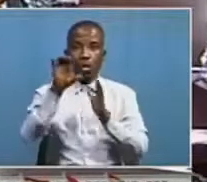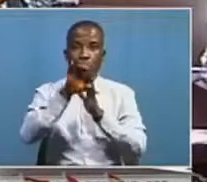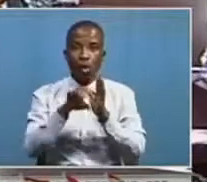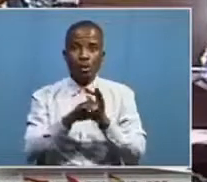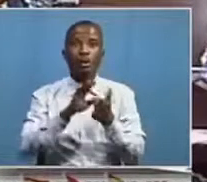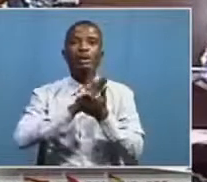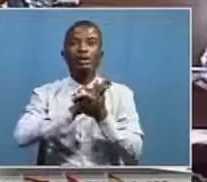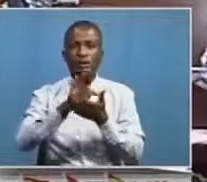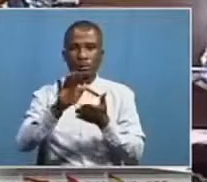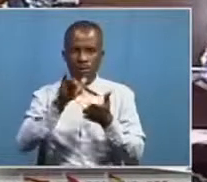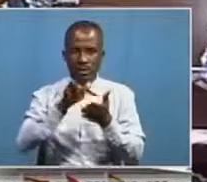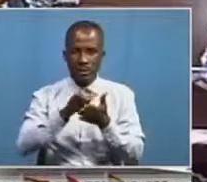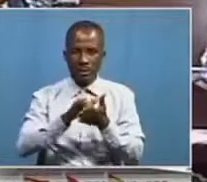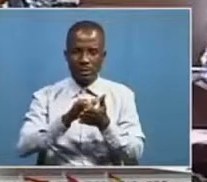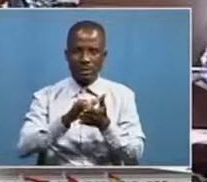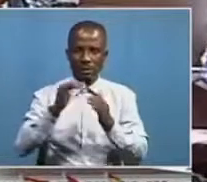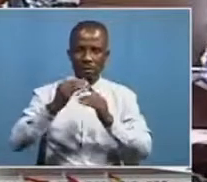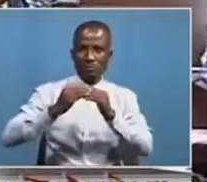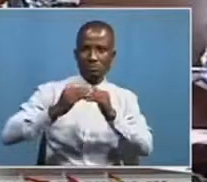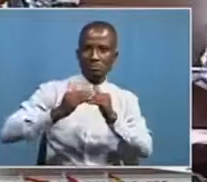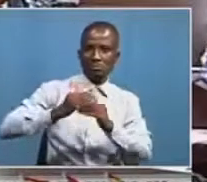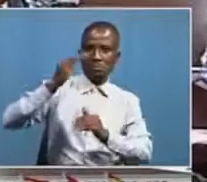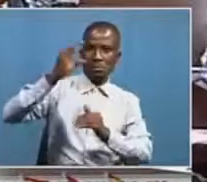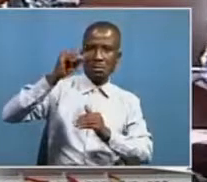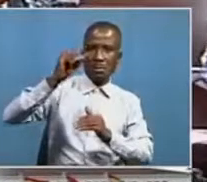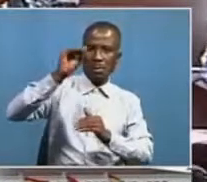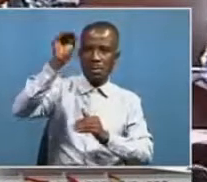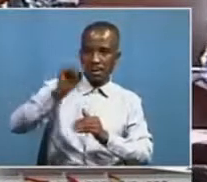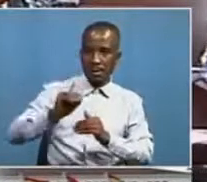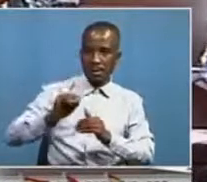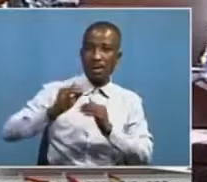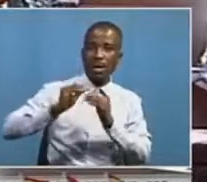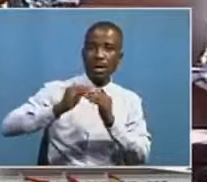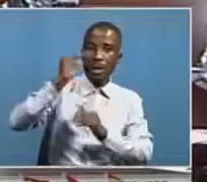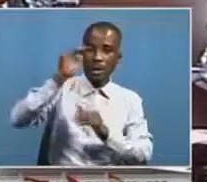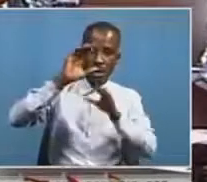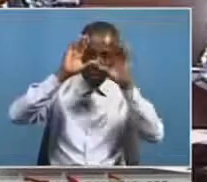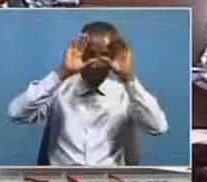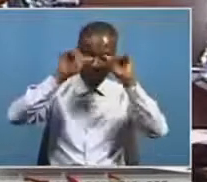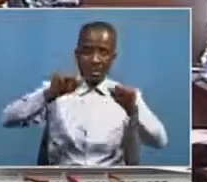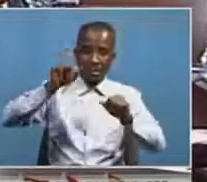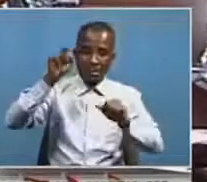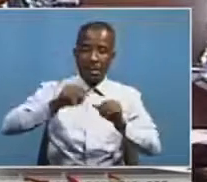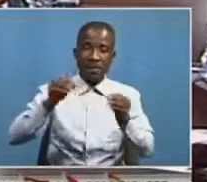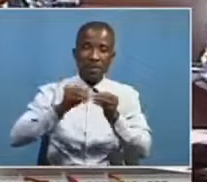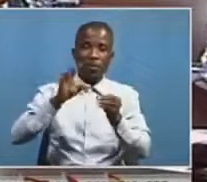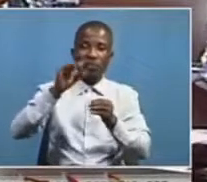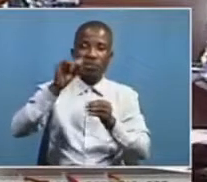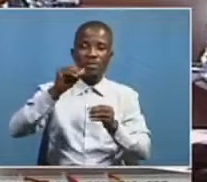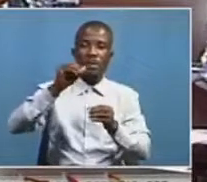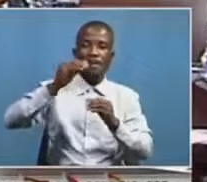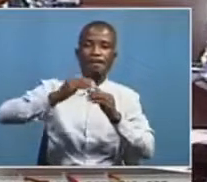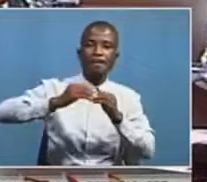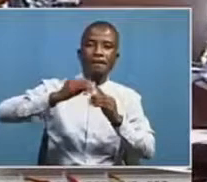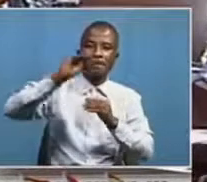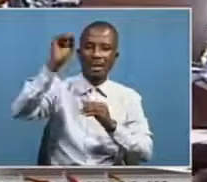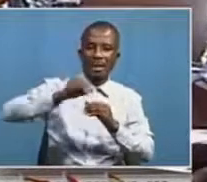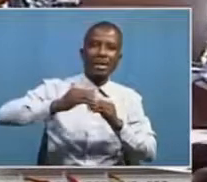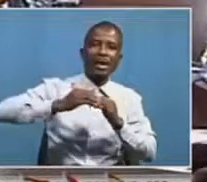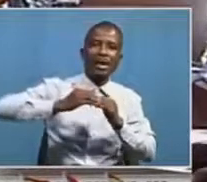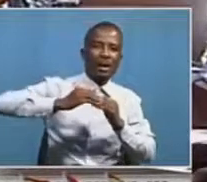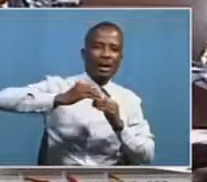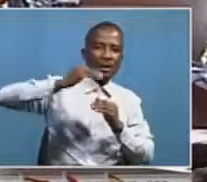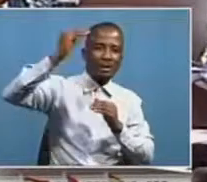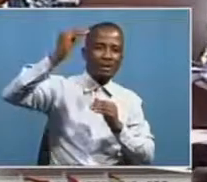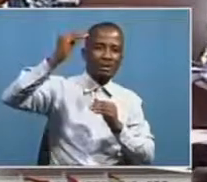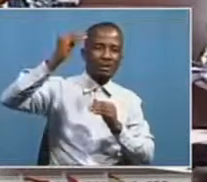clear that the threshold to be crossed by a candidate declared as president should be more than 50% of the total